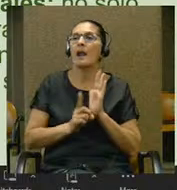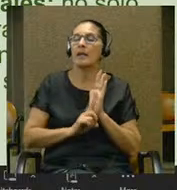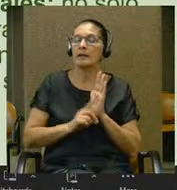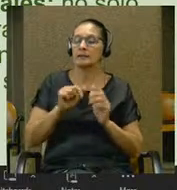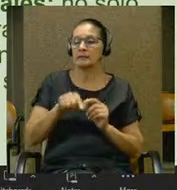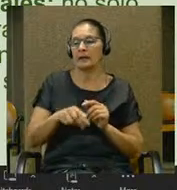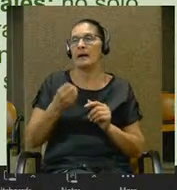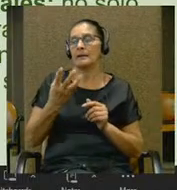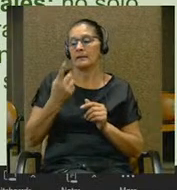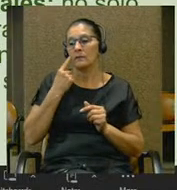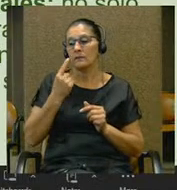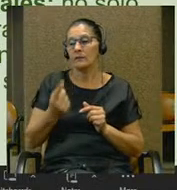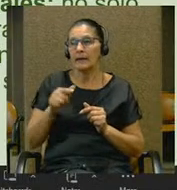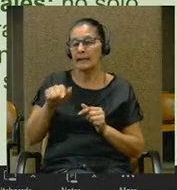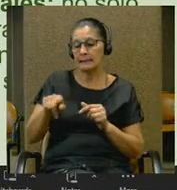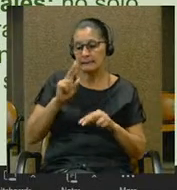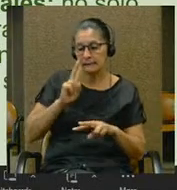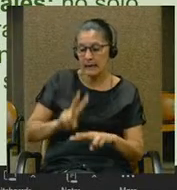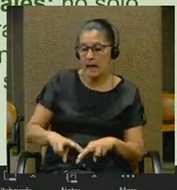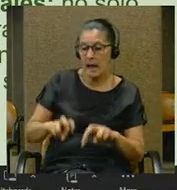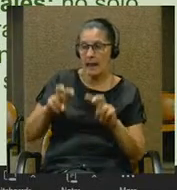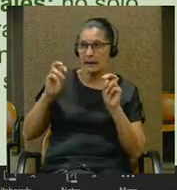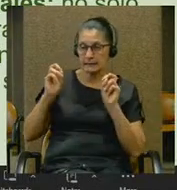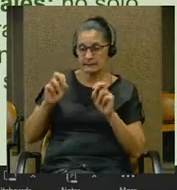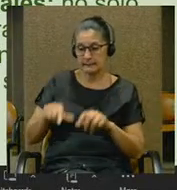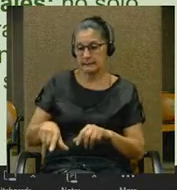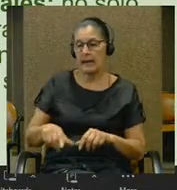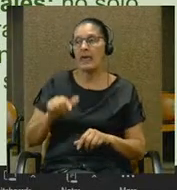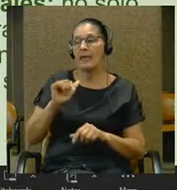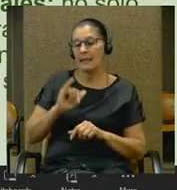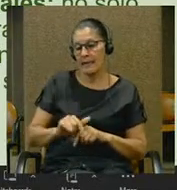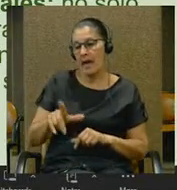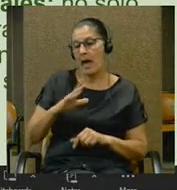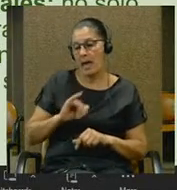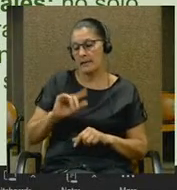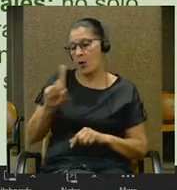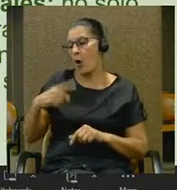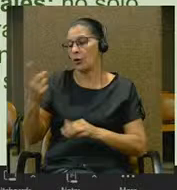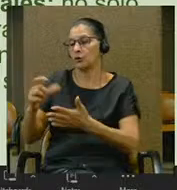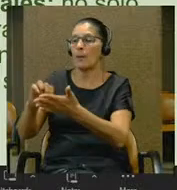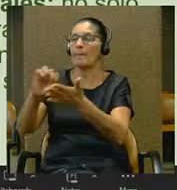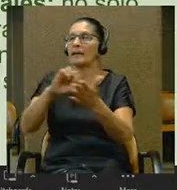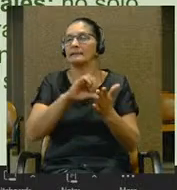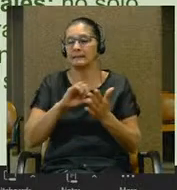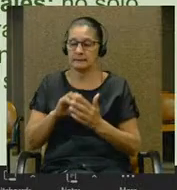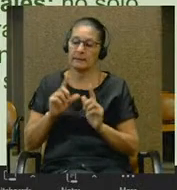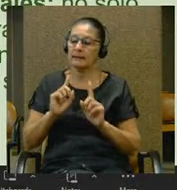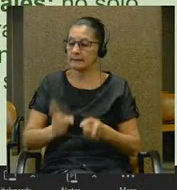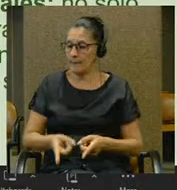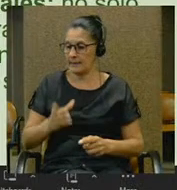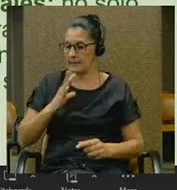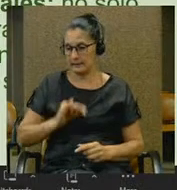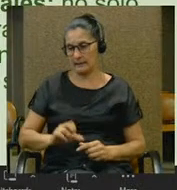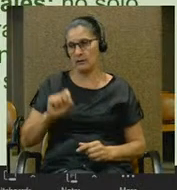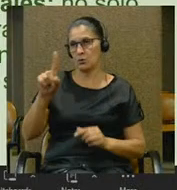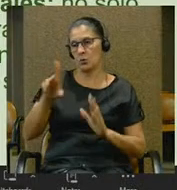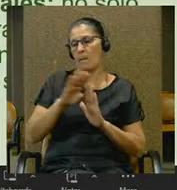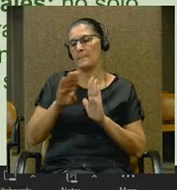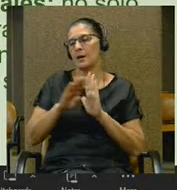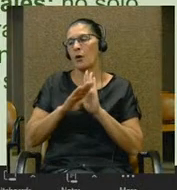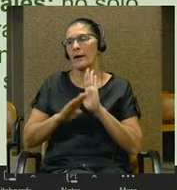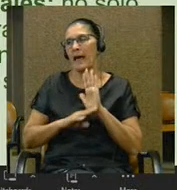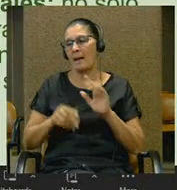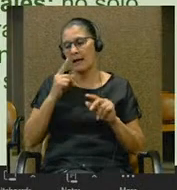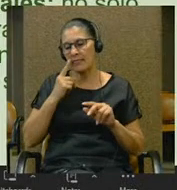early warning systems, including this wastewater analysis also. And there are other countries in Europe that also